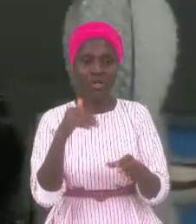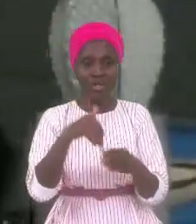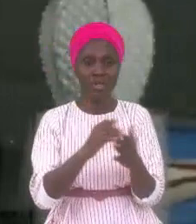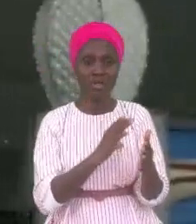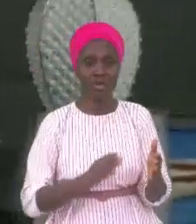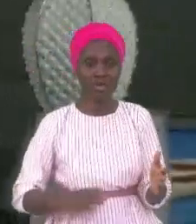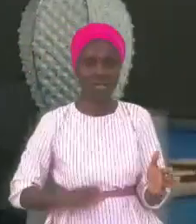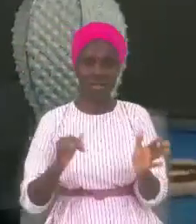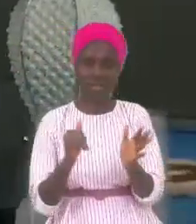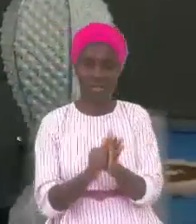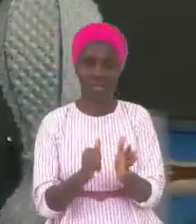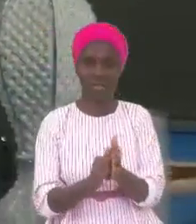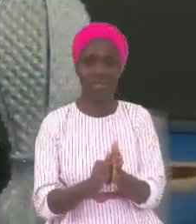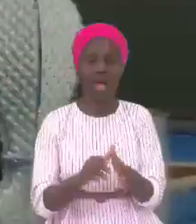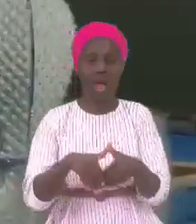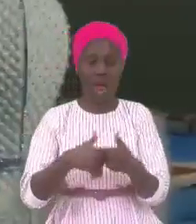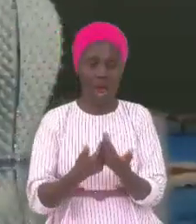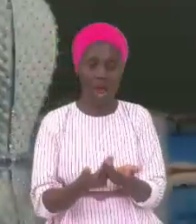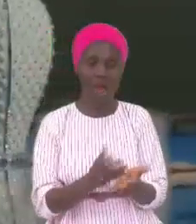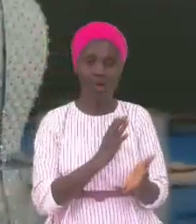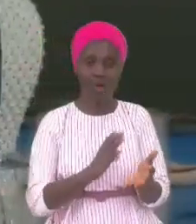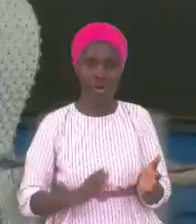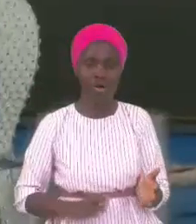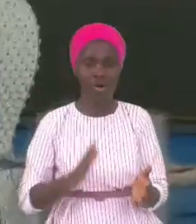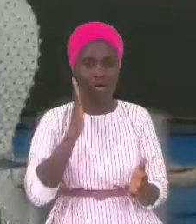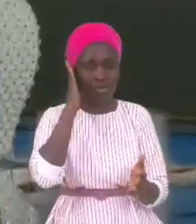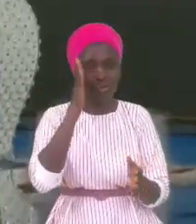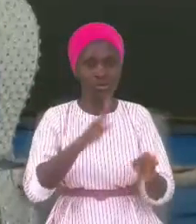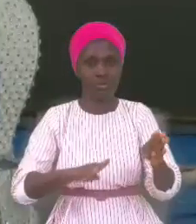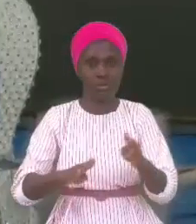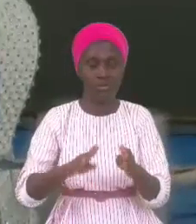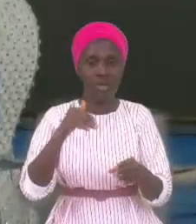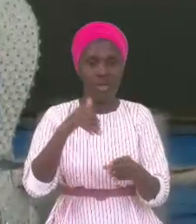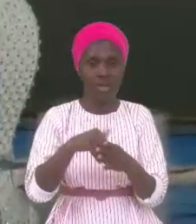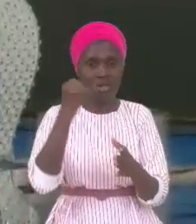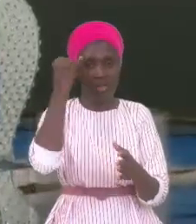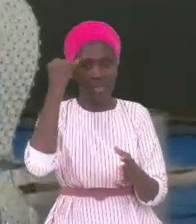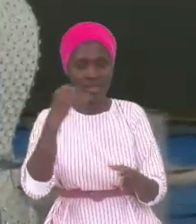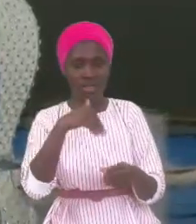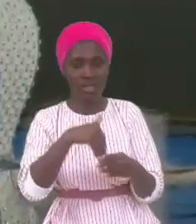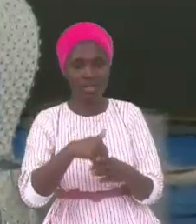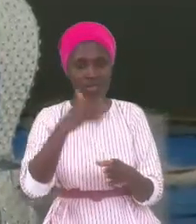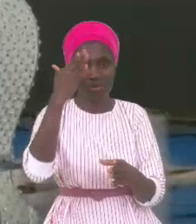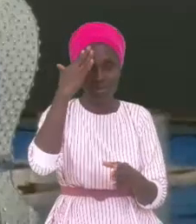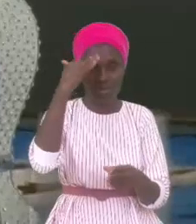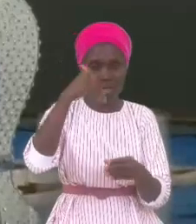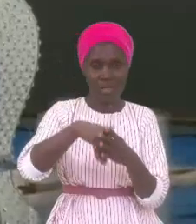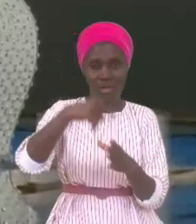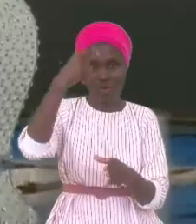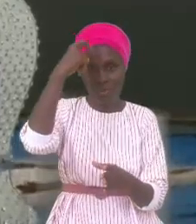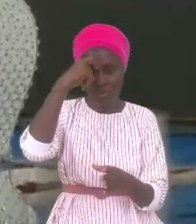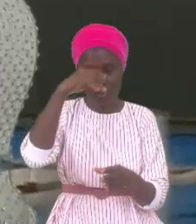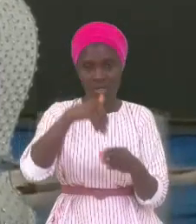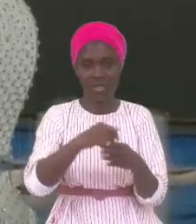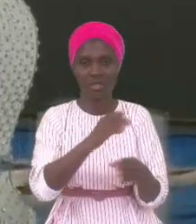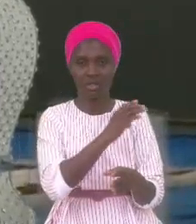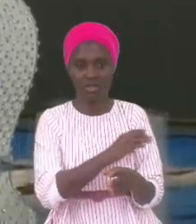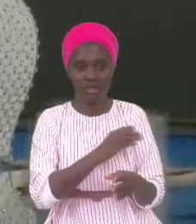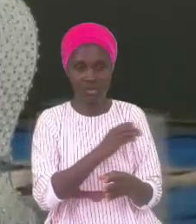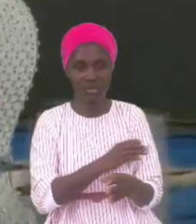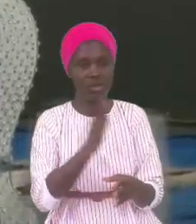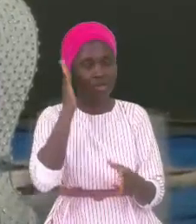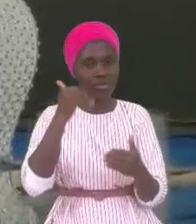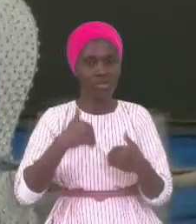how Christ should have preached, and the idea and the knowledge and the wisdom and the grace Christ should have made available.